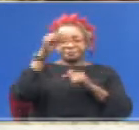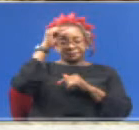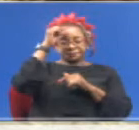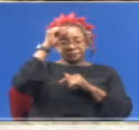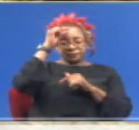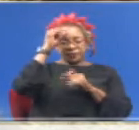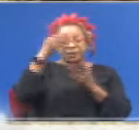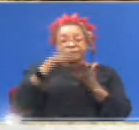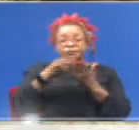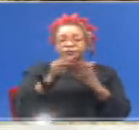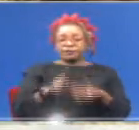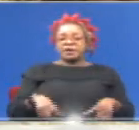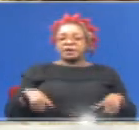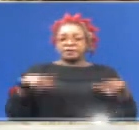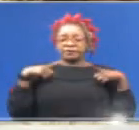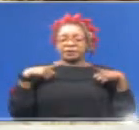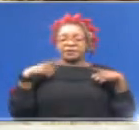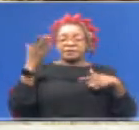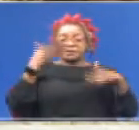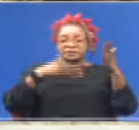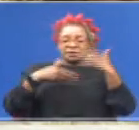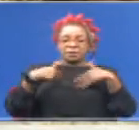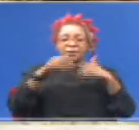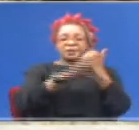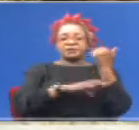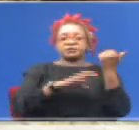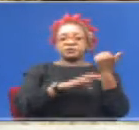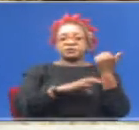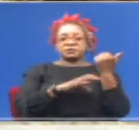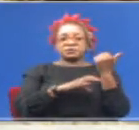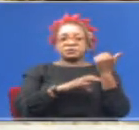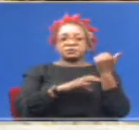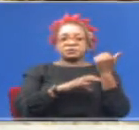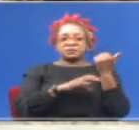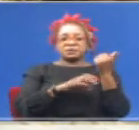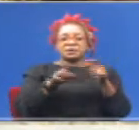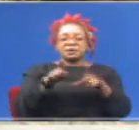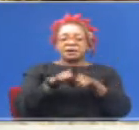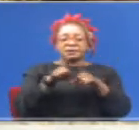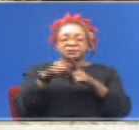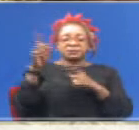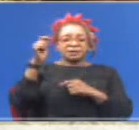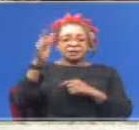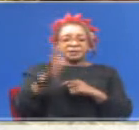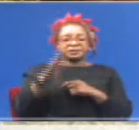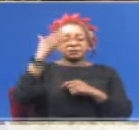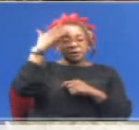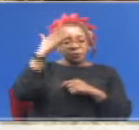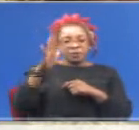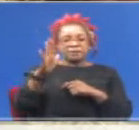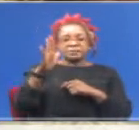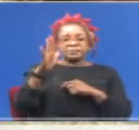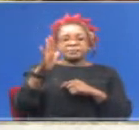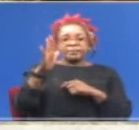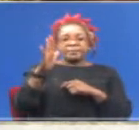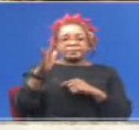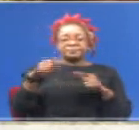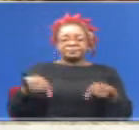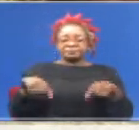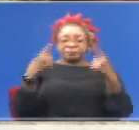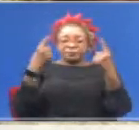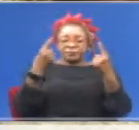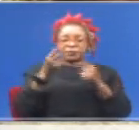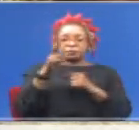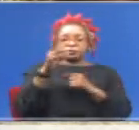living issues facing our country. As Kenyans know, we disputed the